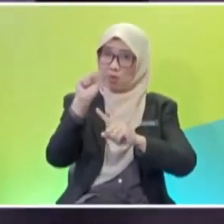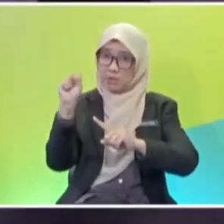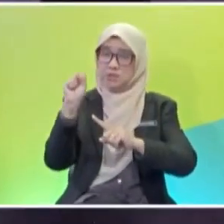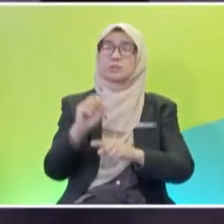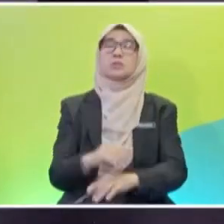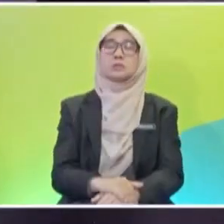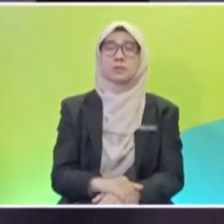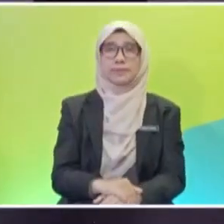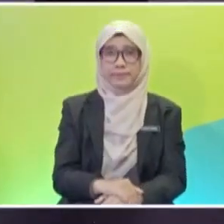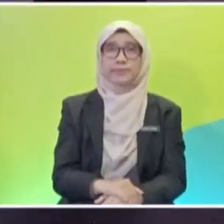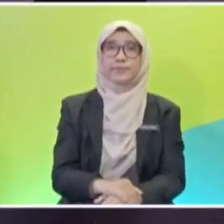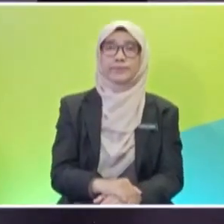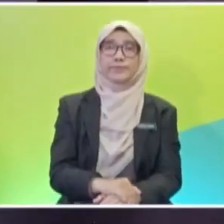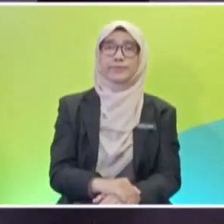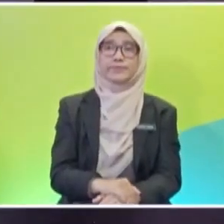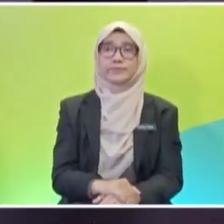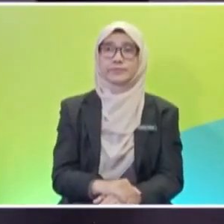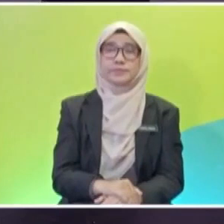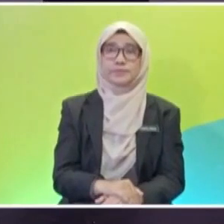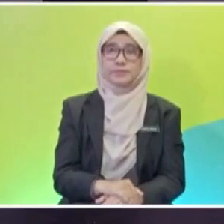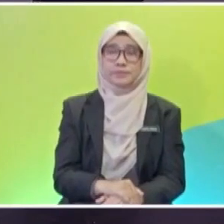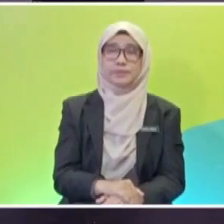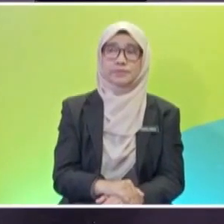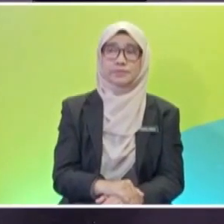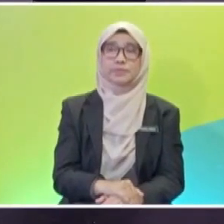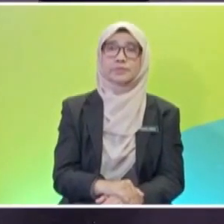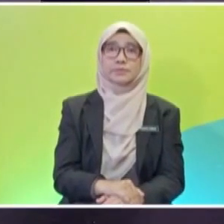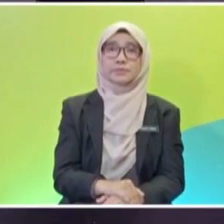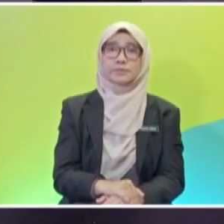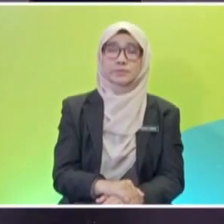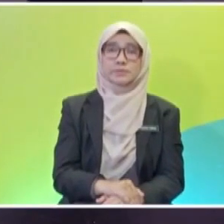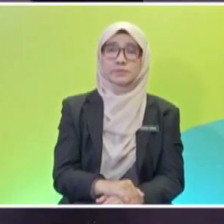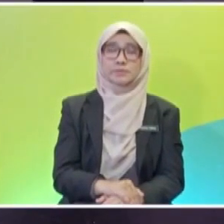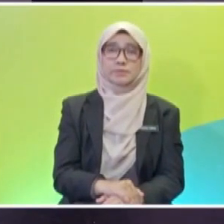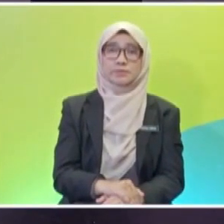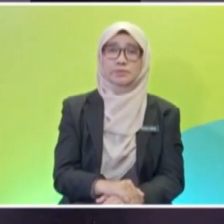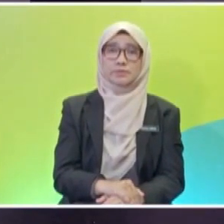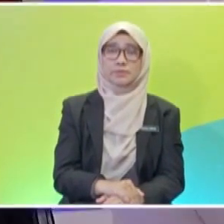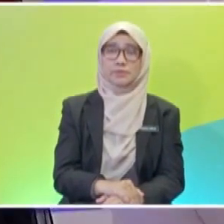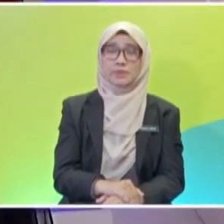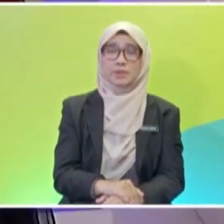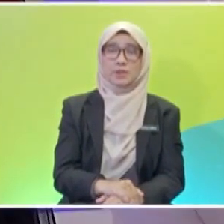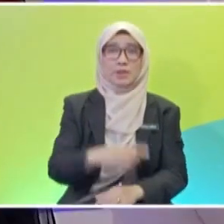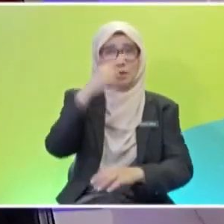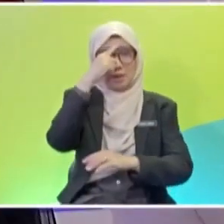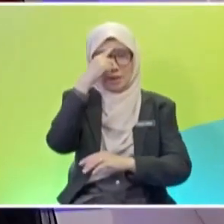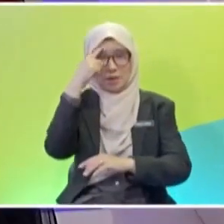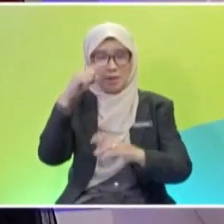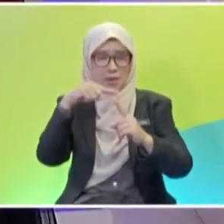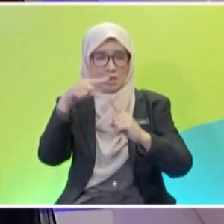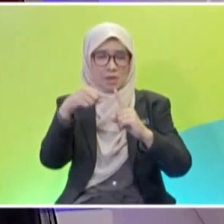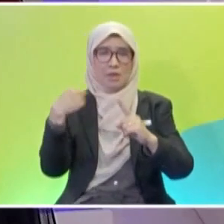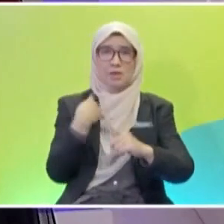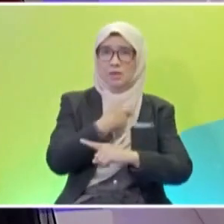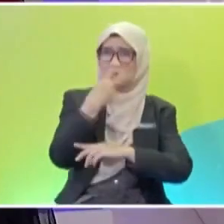of words. Right. Okay, even though technically there are no millions of words, but still, you know. Because... when we see